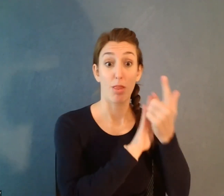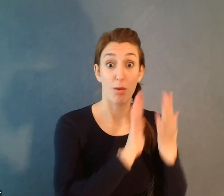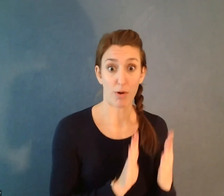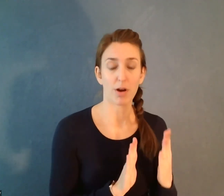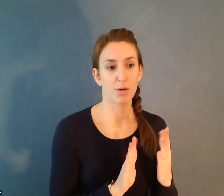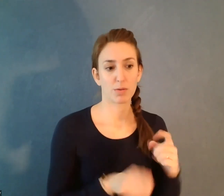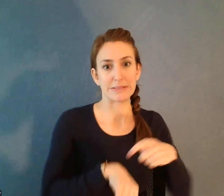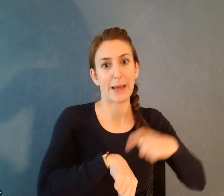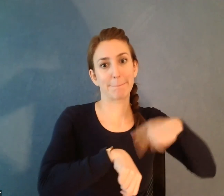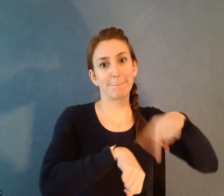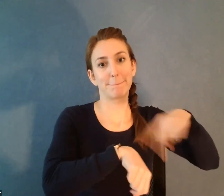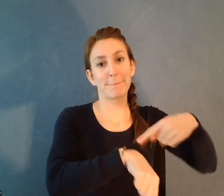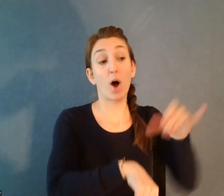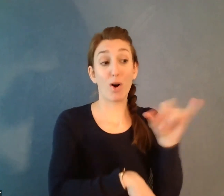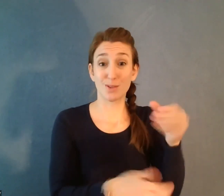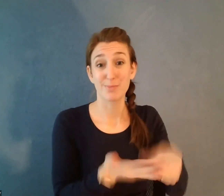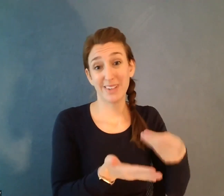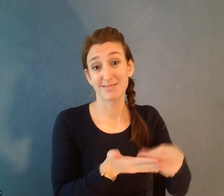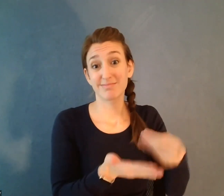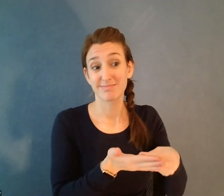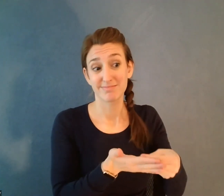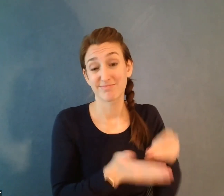economic, financially, you know, investment in your future.